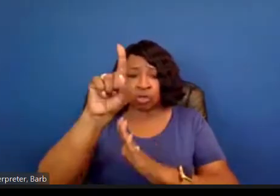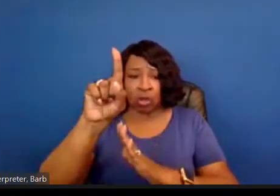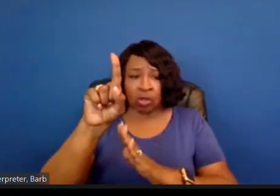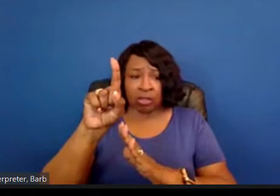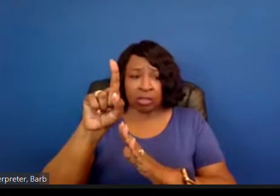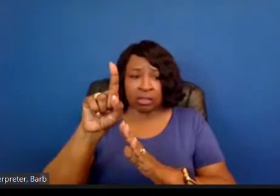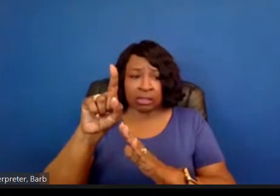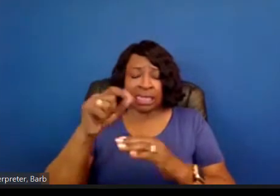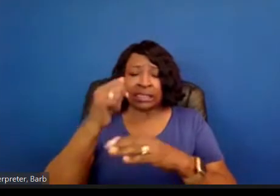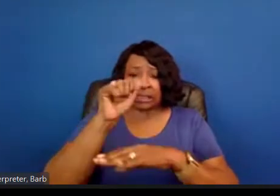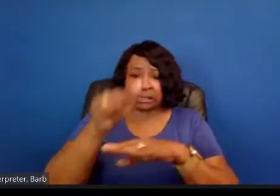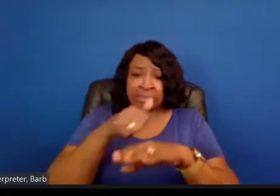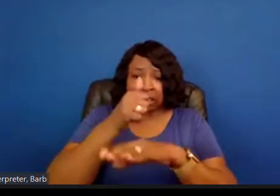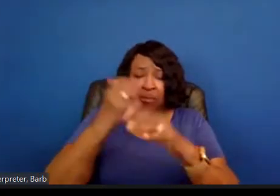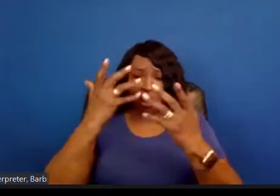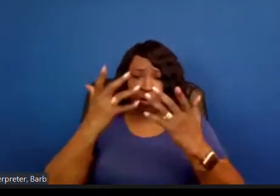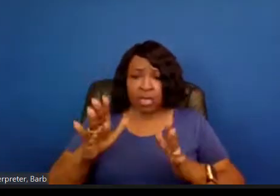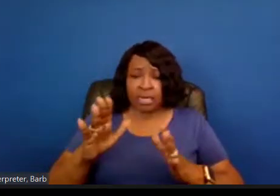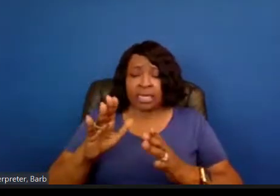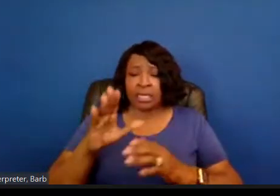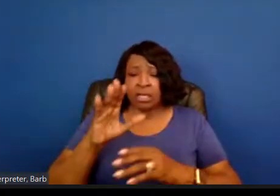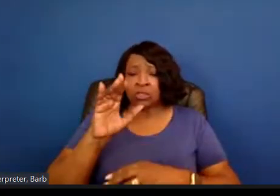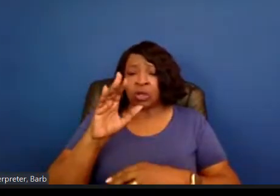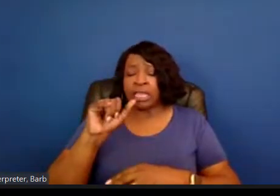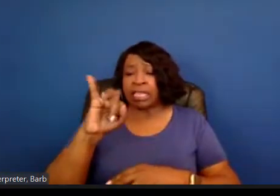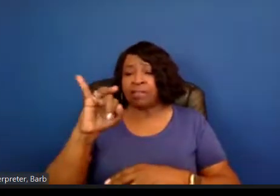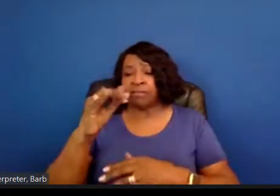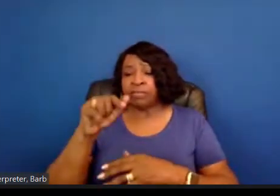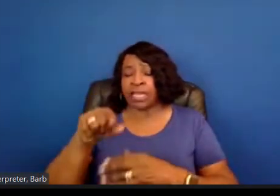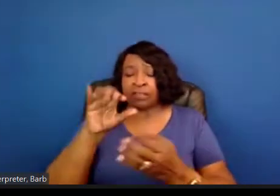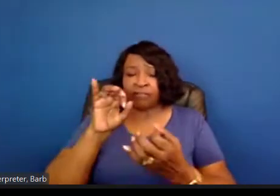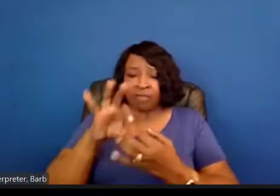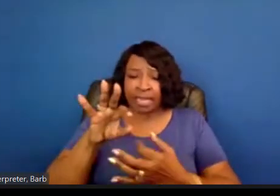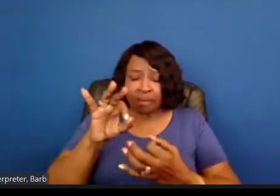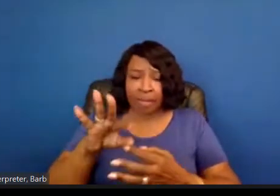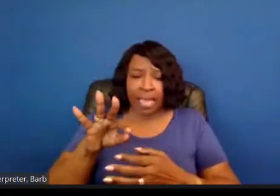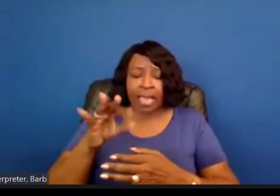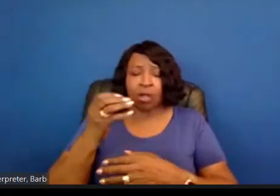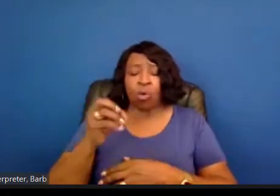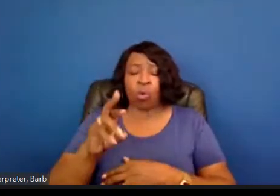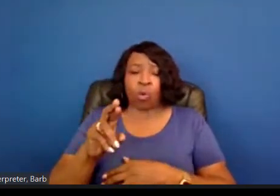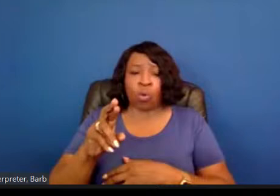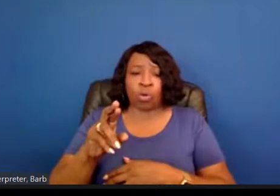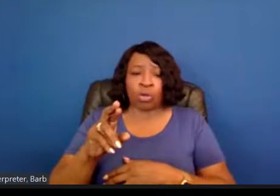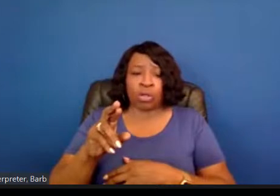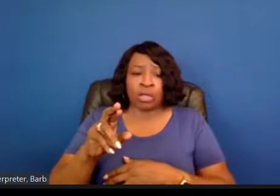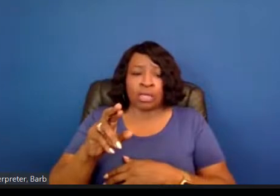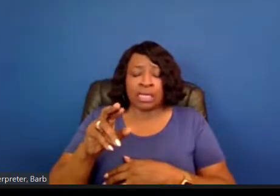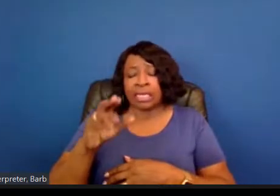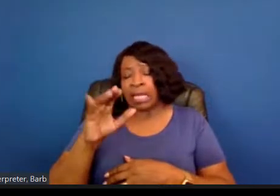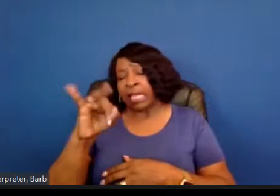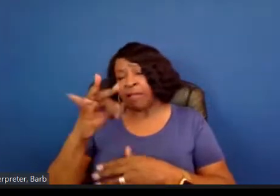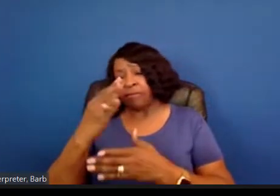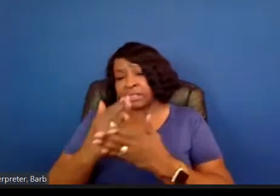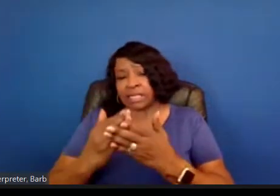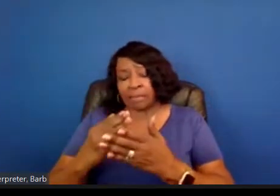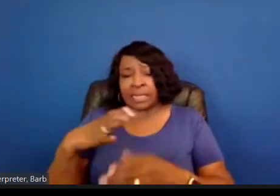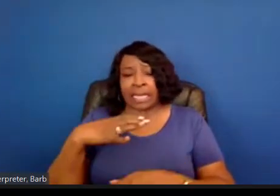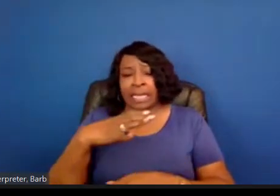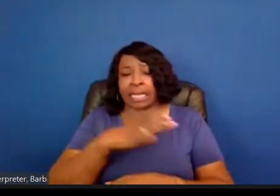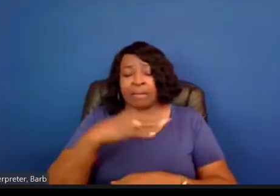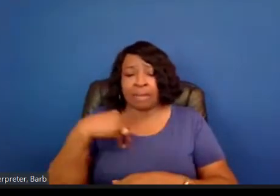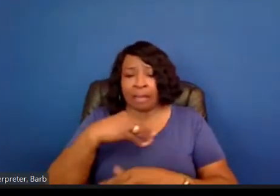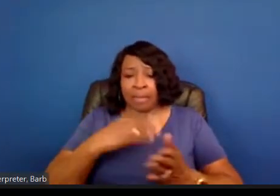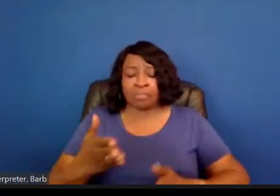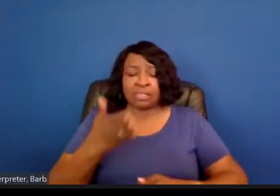installed already, in case there's feedback or any information? I know they're fairly new, but in case some of our committee members are at those stations and use